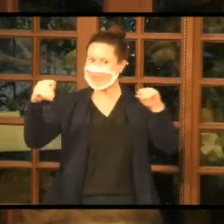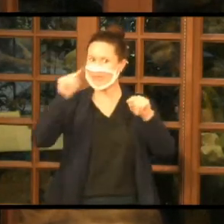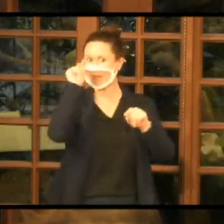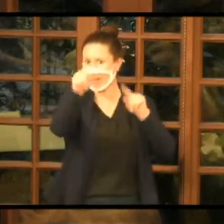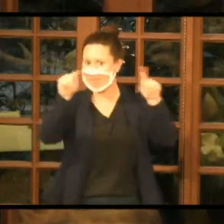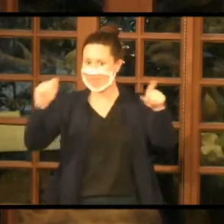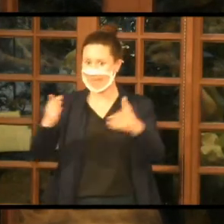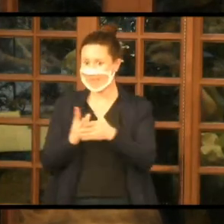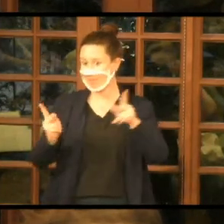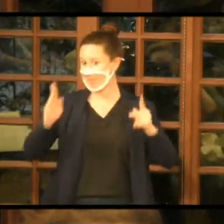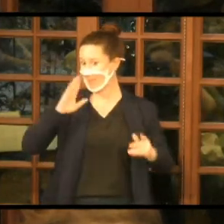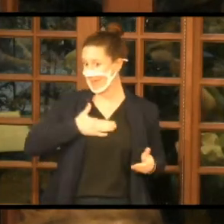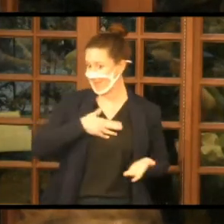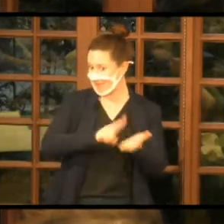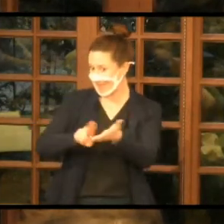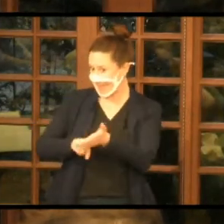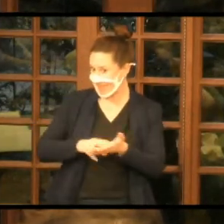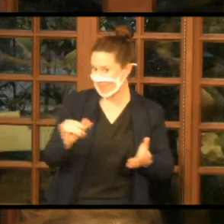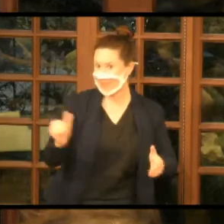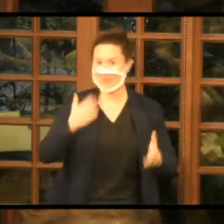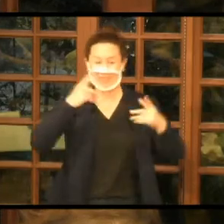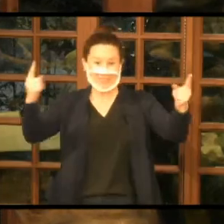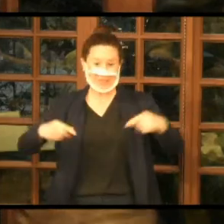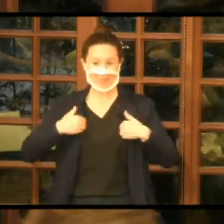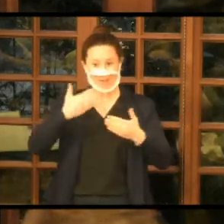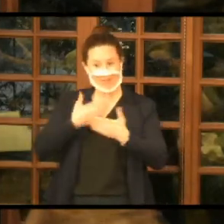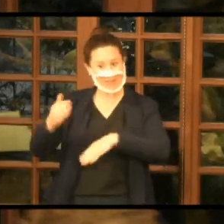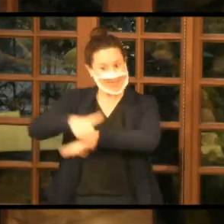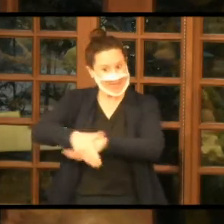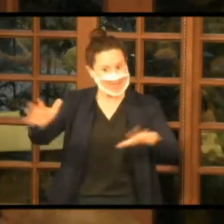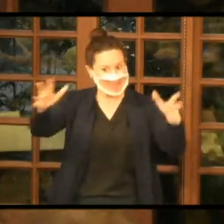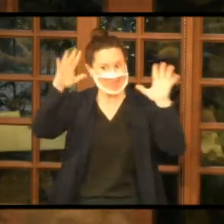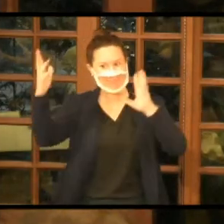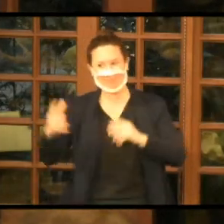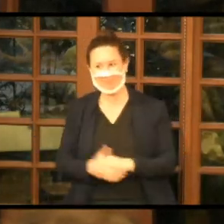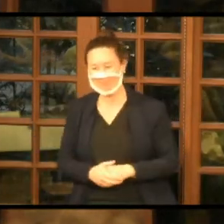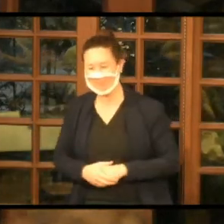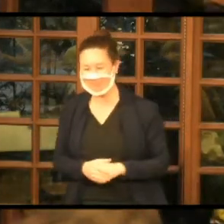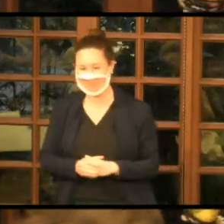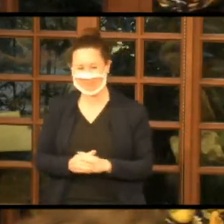happy to sign them. Thanks, y'all, for coming out, and have a good night.